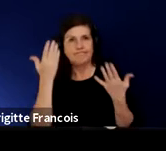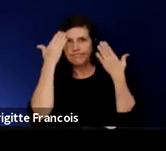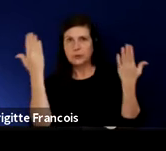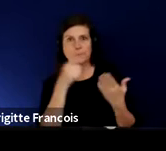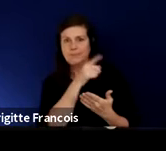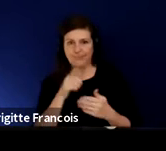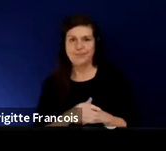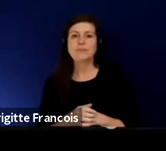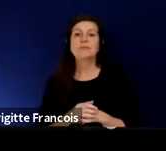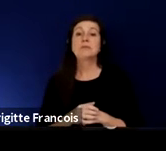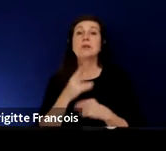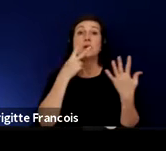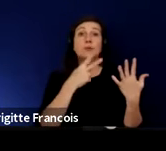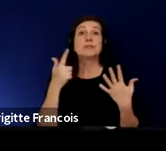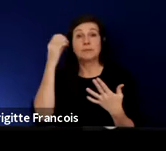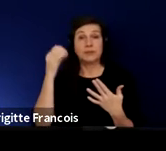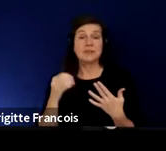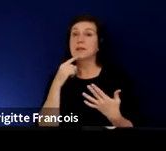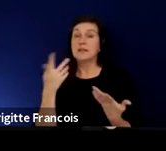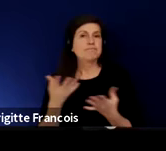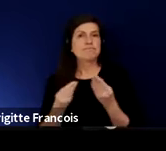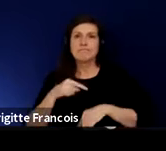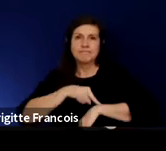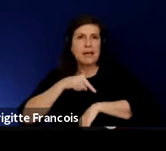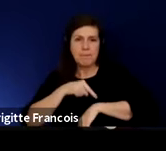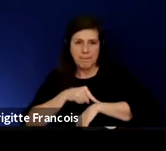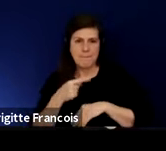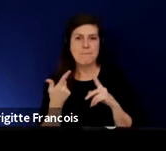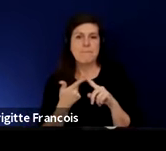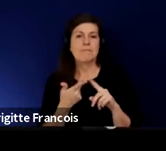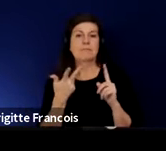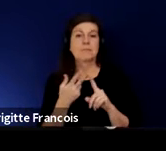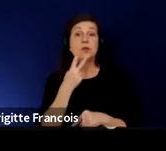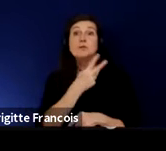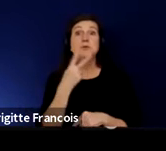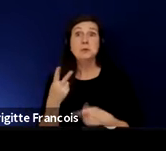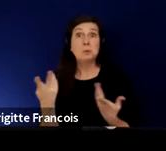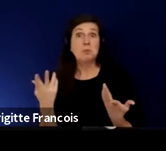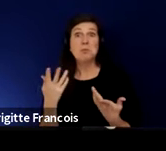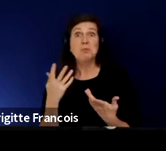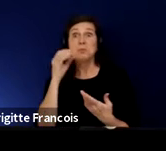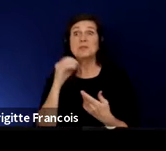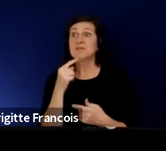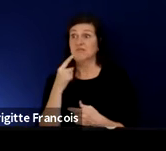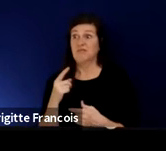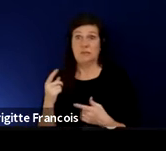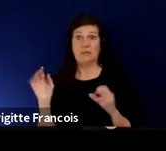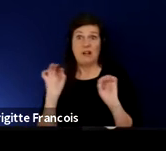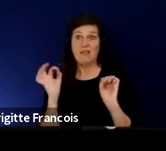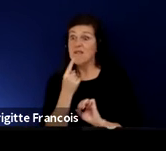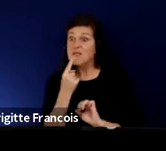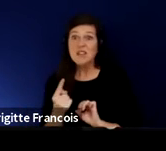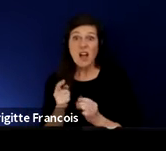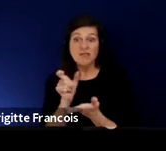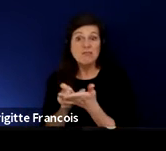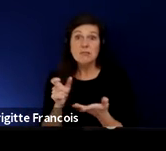27% said it's a lack of time. 22% said this was never mentioned. So again, They didn't think